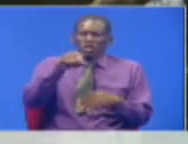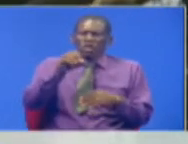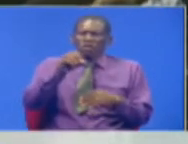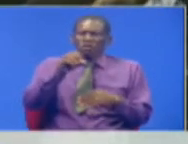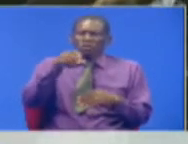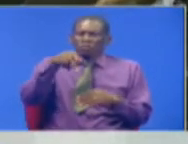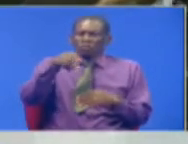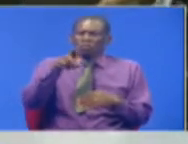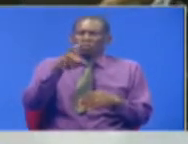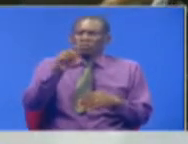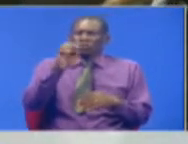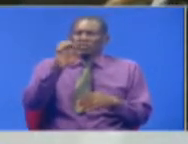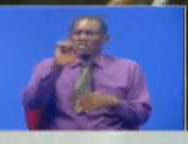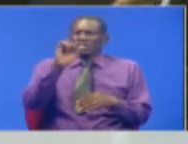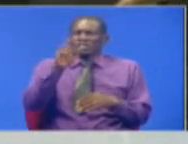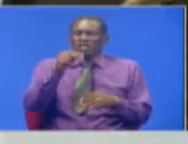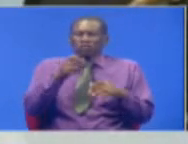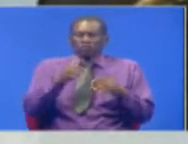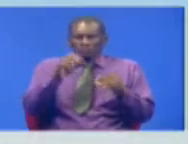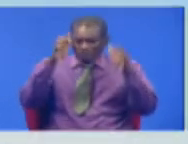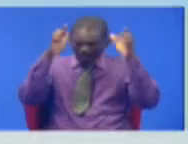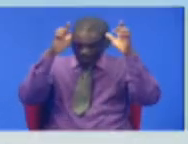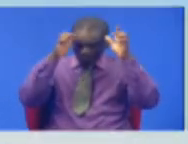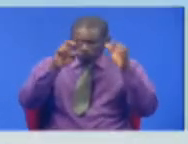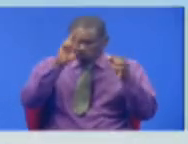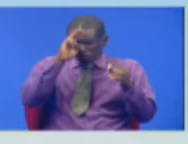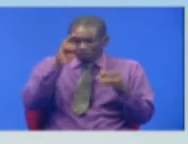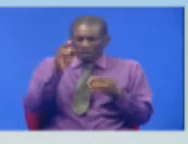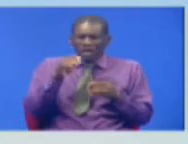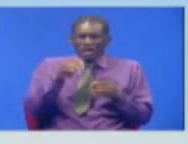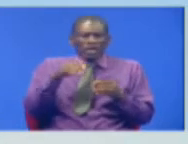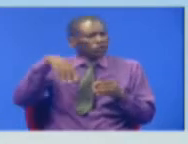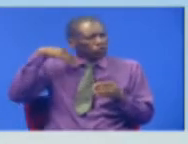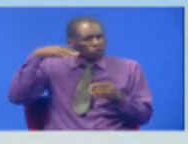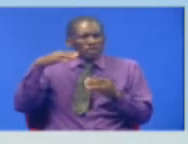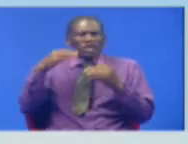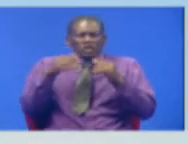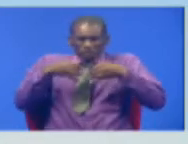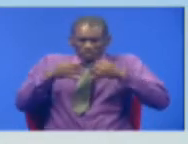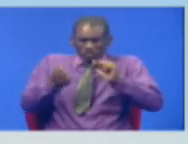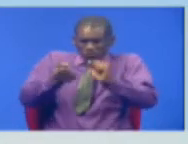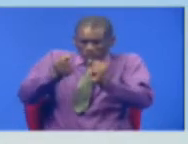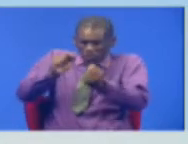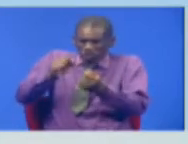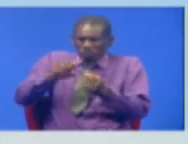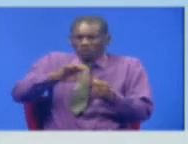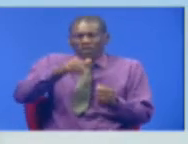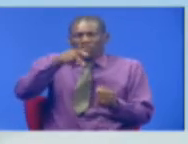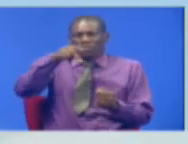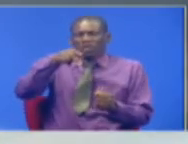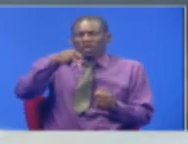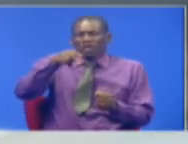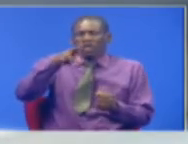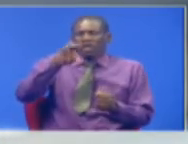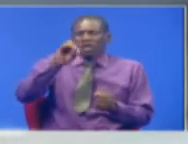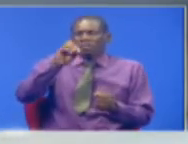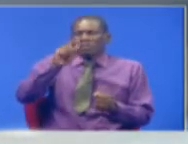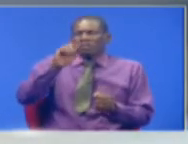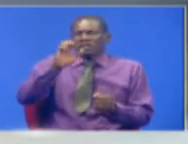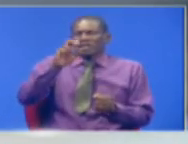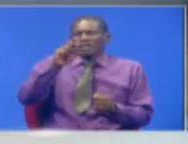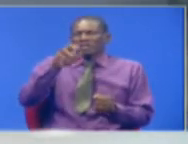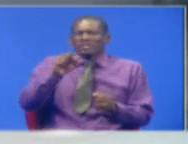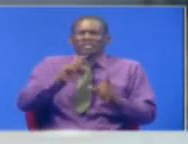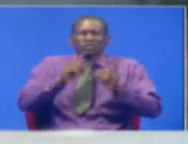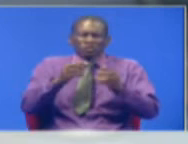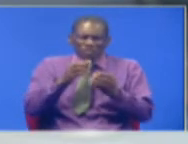goats, changing their perspective on other sources of protein such as fish has been a tough task. Samaki ni kama